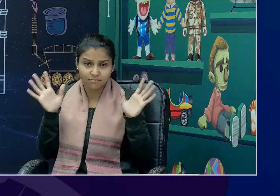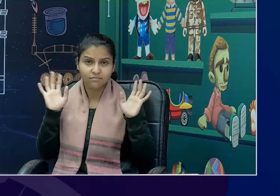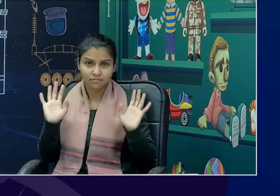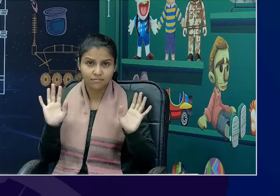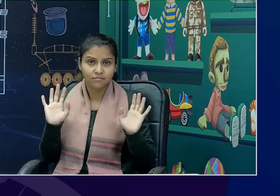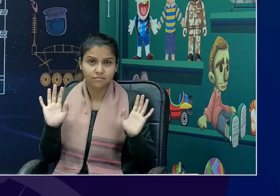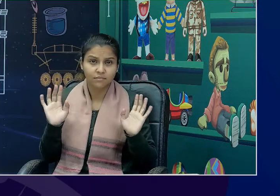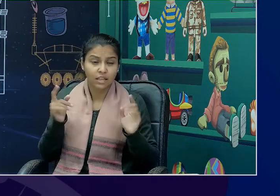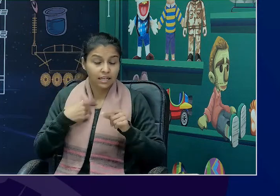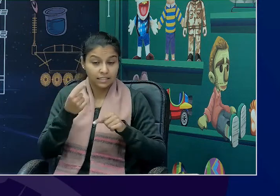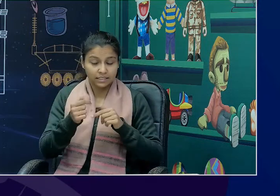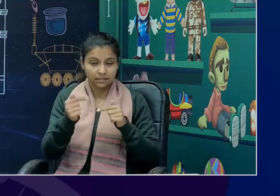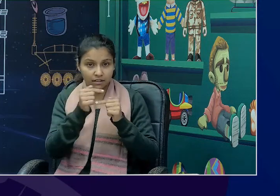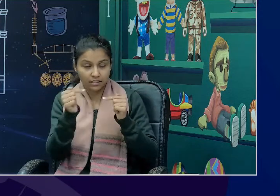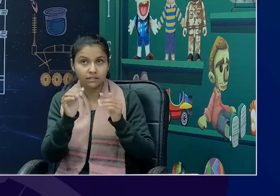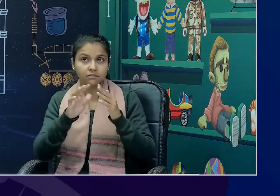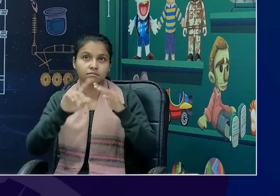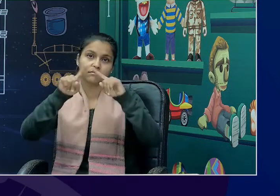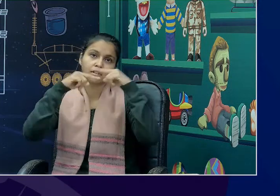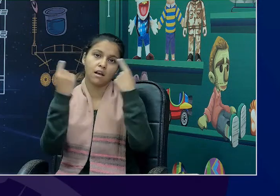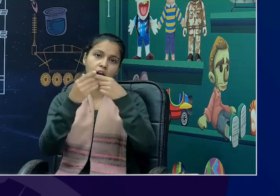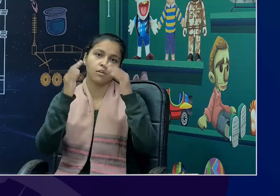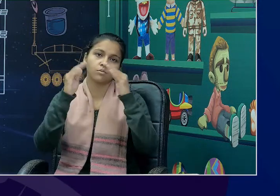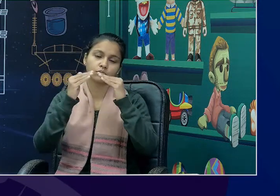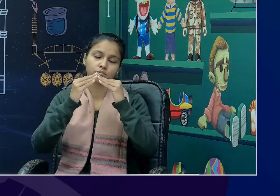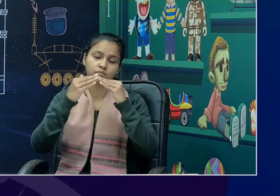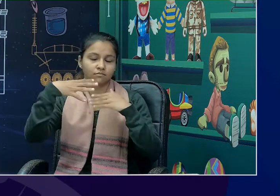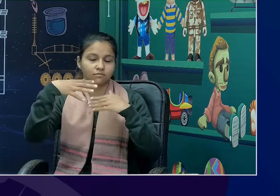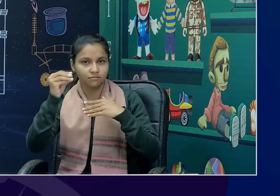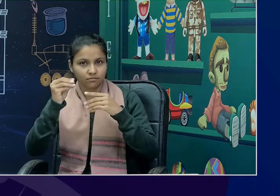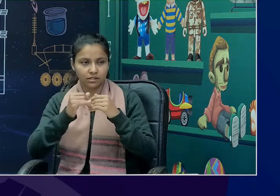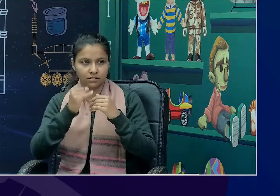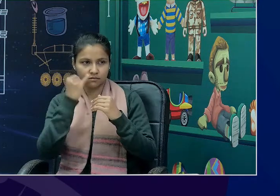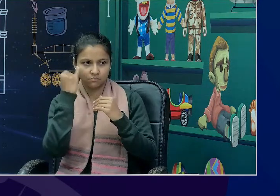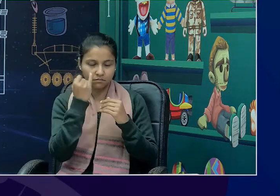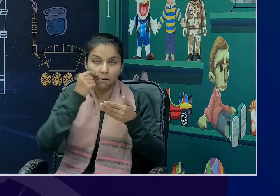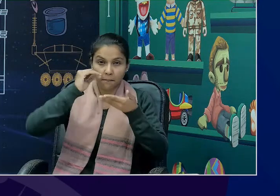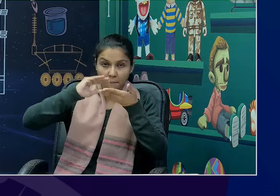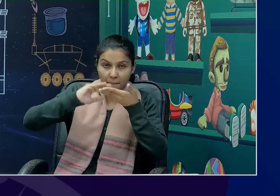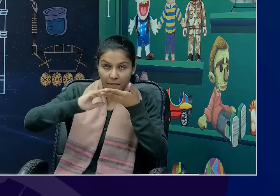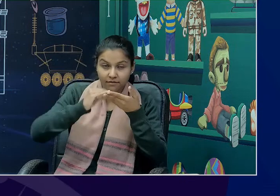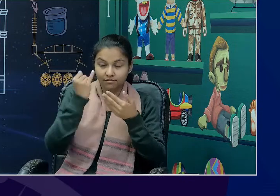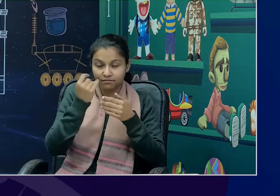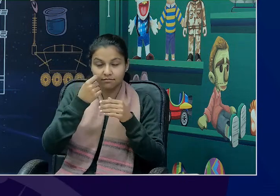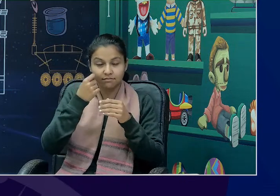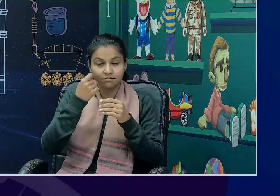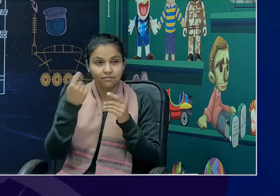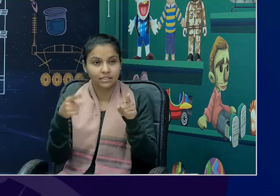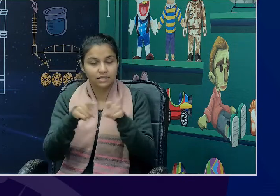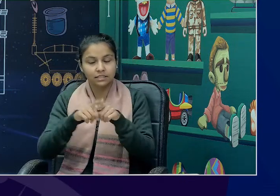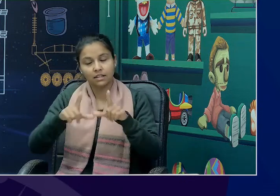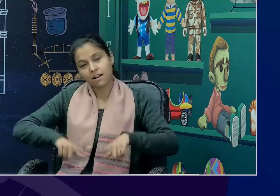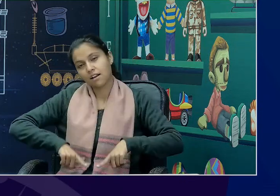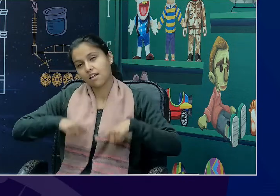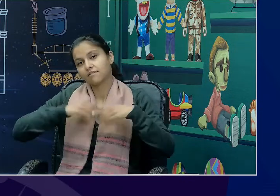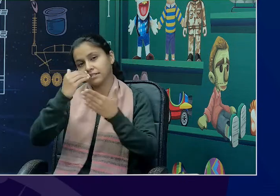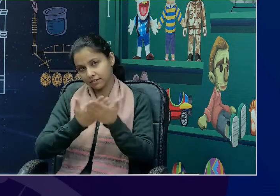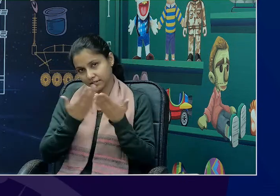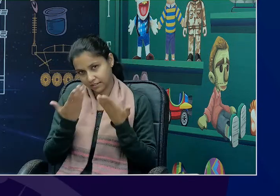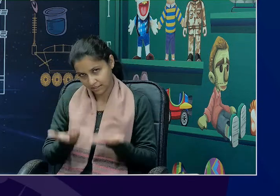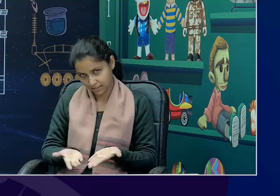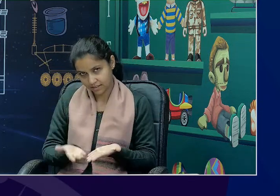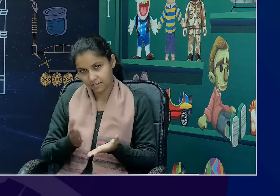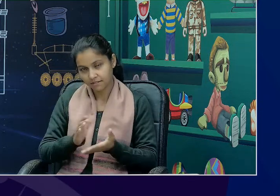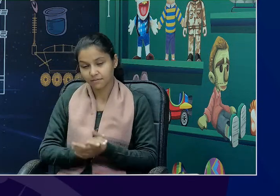He dashed out of his house in search of his brother, of his friend, so that he could save his life. And as soon